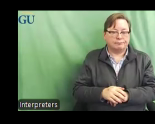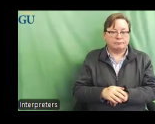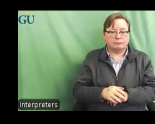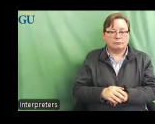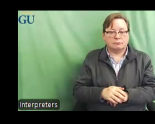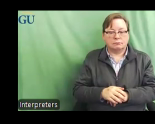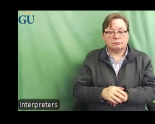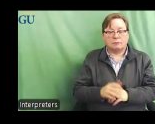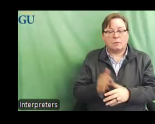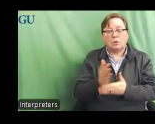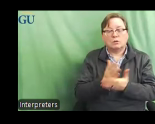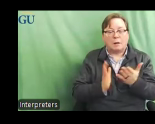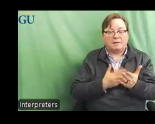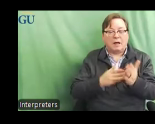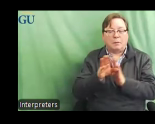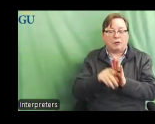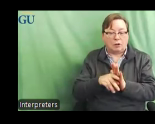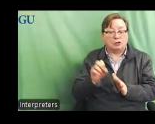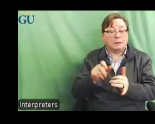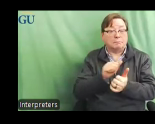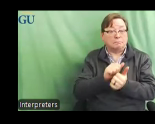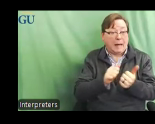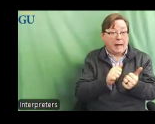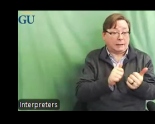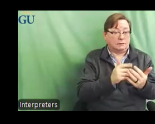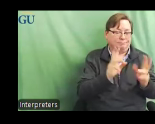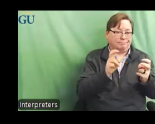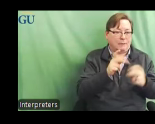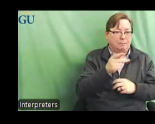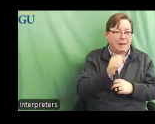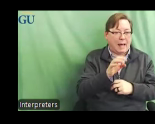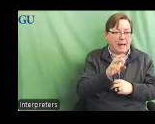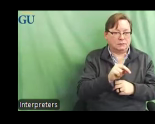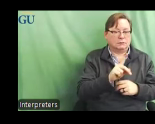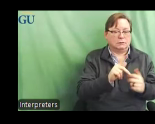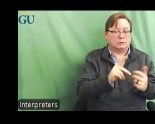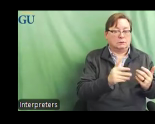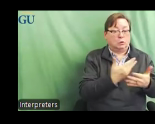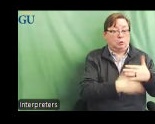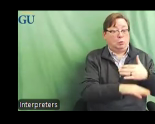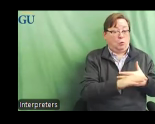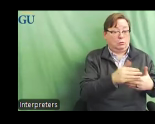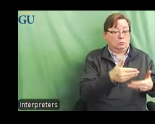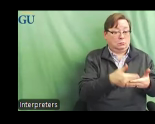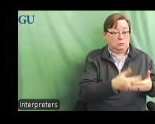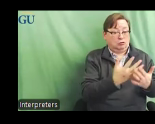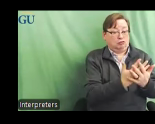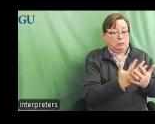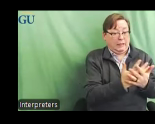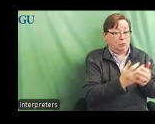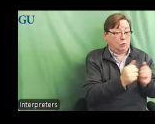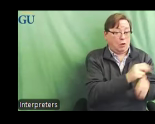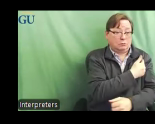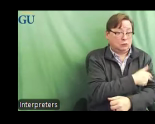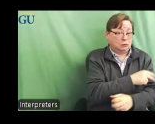So some of our background, she did pass her newborn hearing screens. We left the hospital, told that we had no